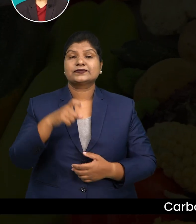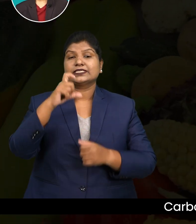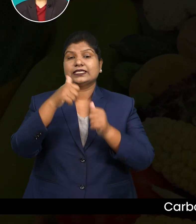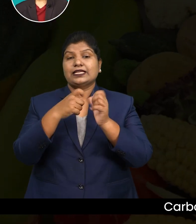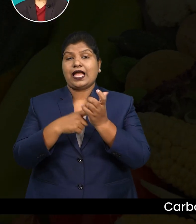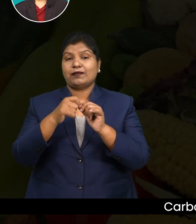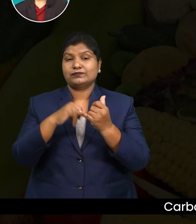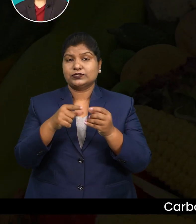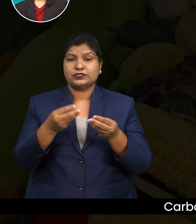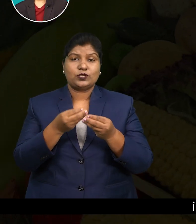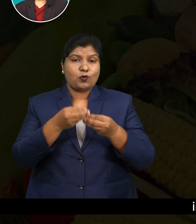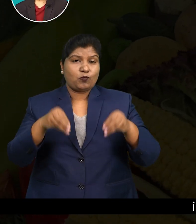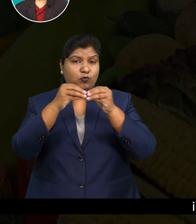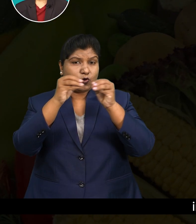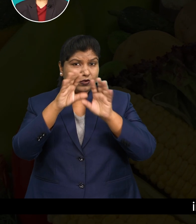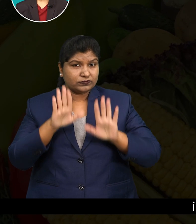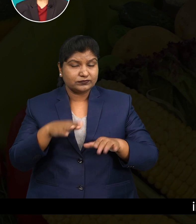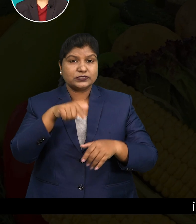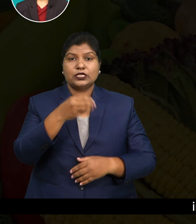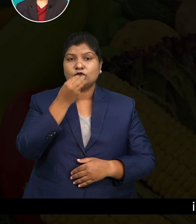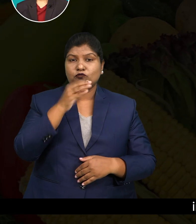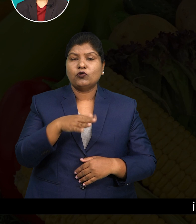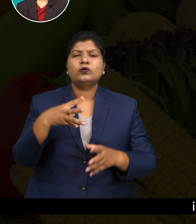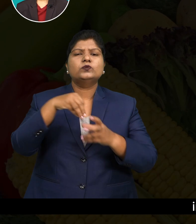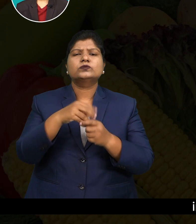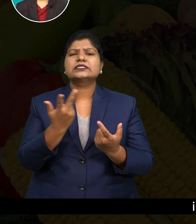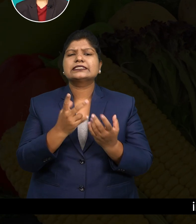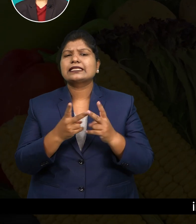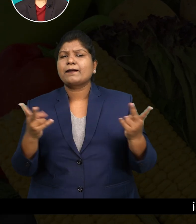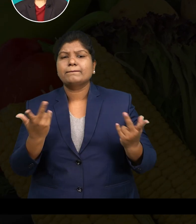Carbohydrate-rich foods include cereals,